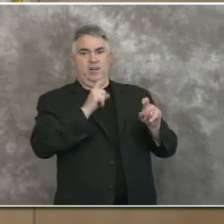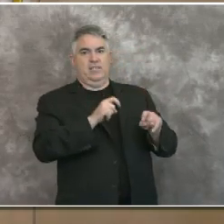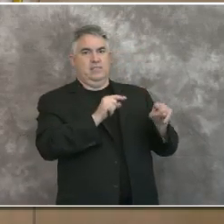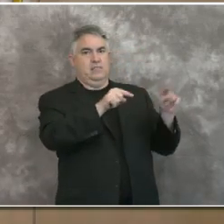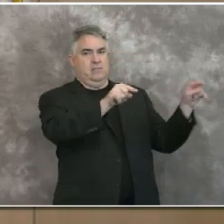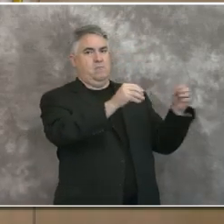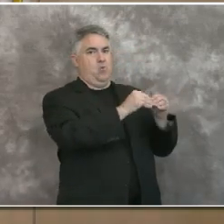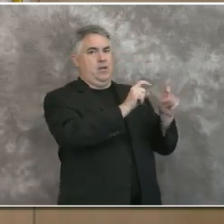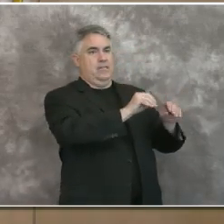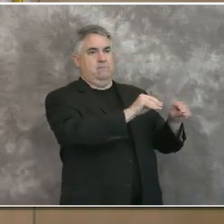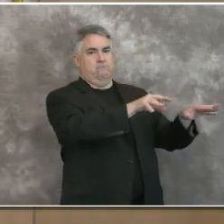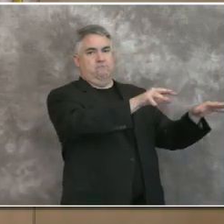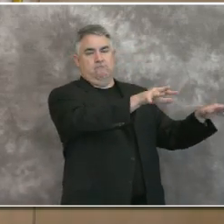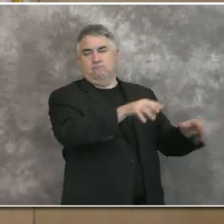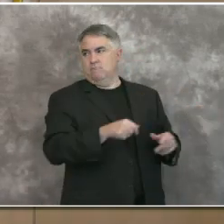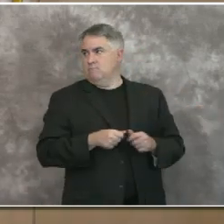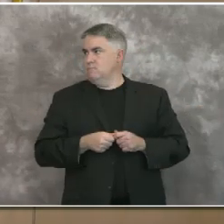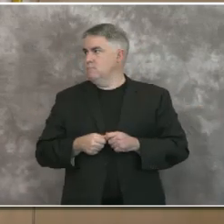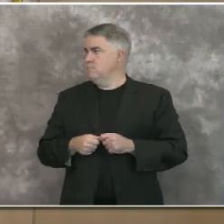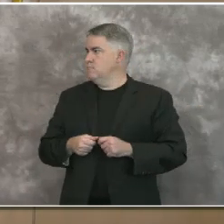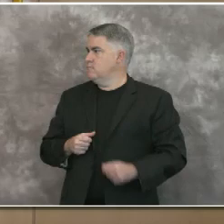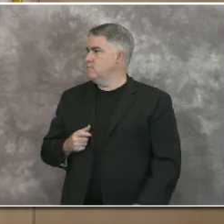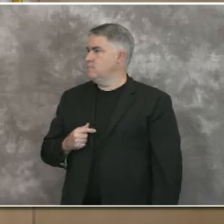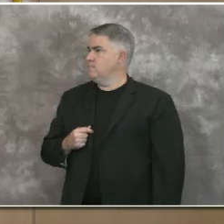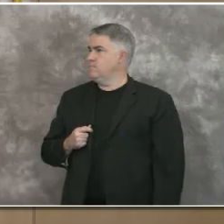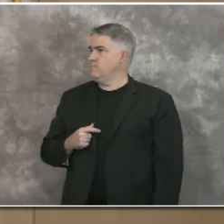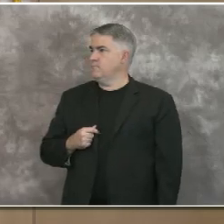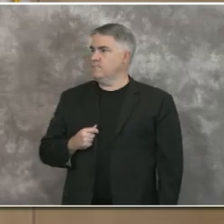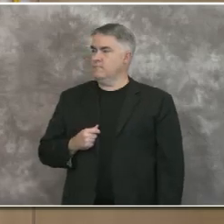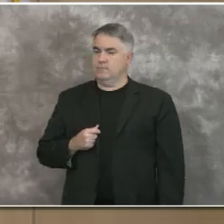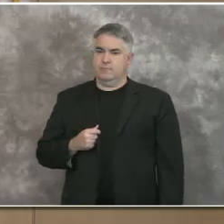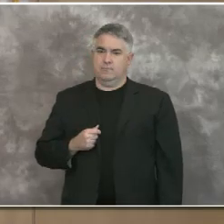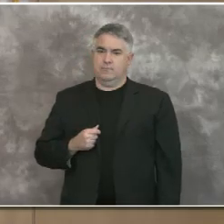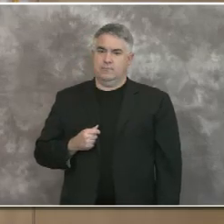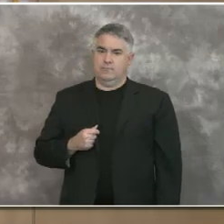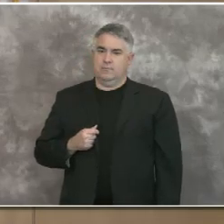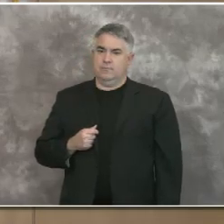Thank you, Thank you, Nick Machion.